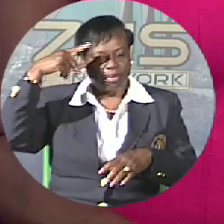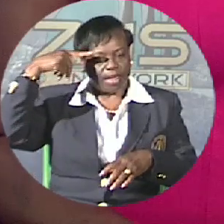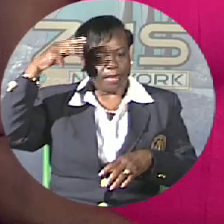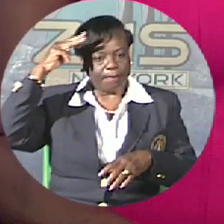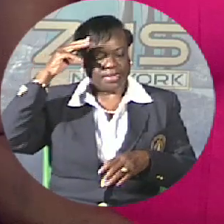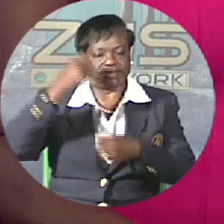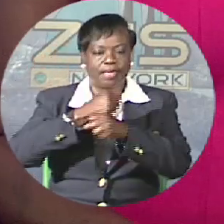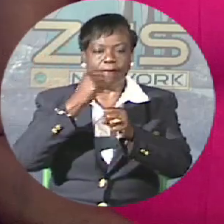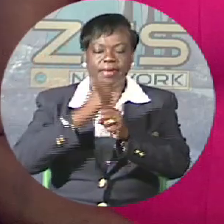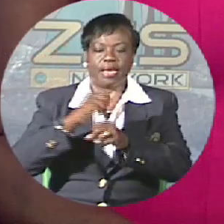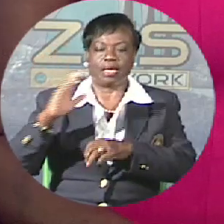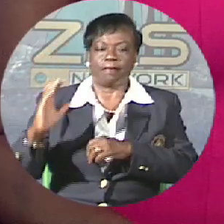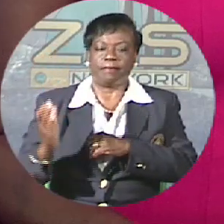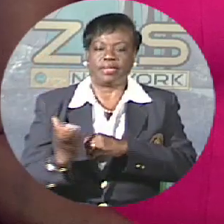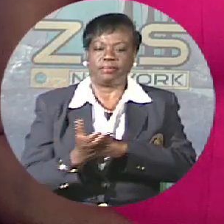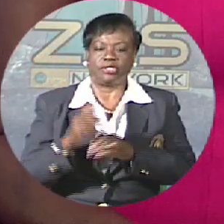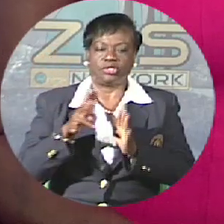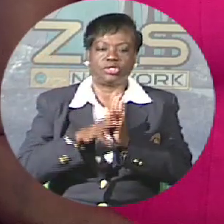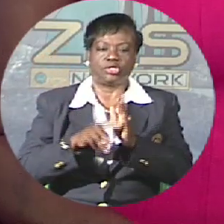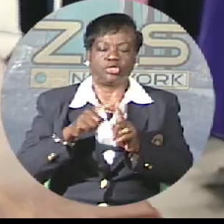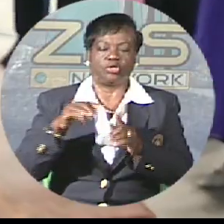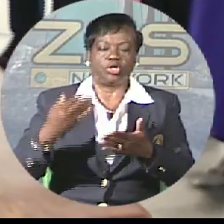made a commitment to the new officers.